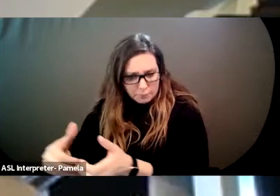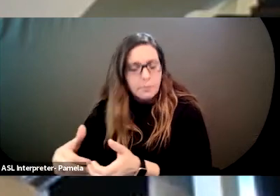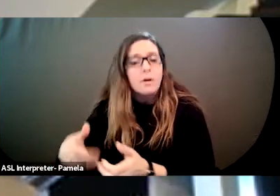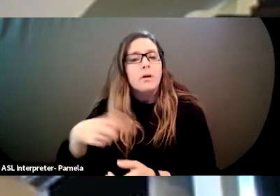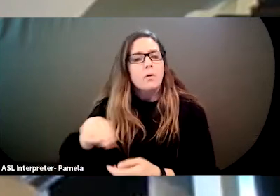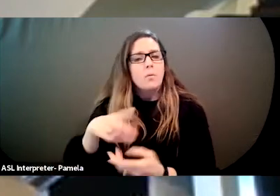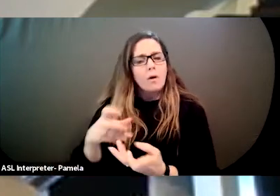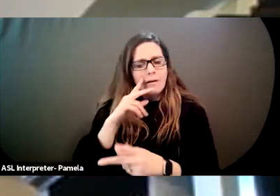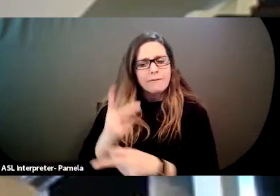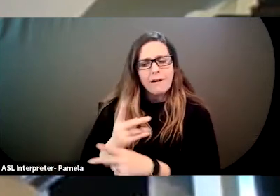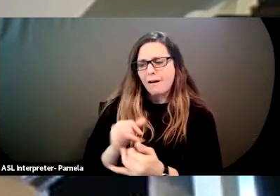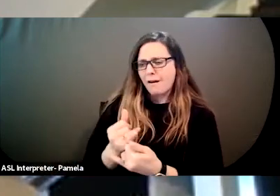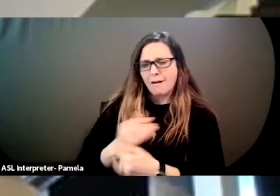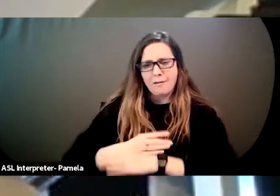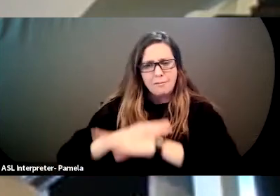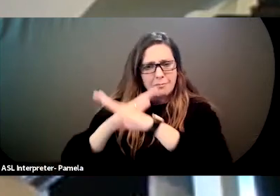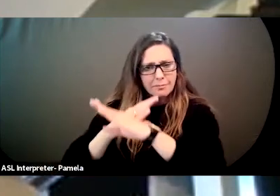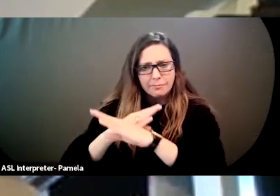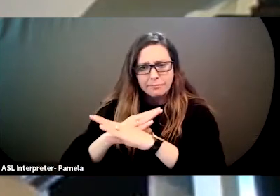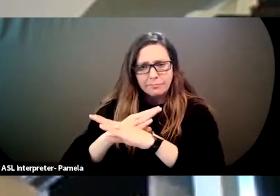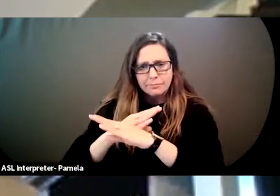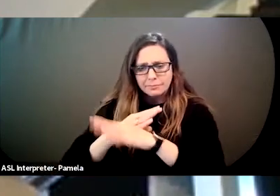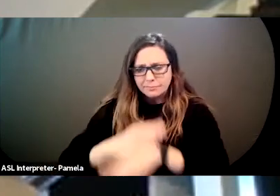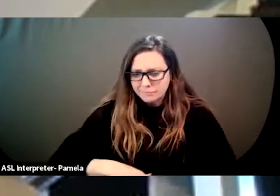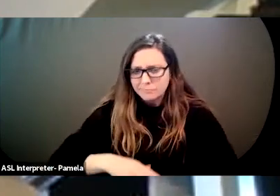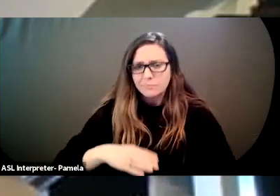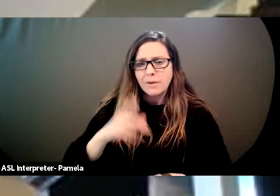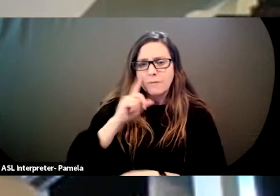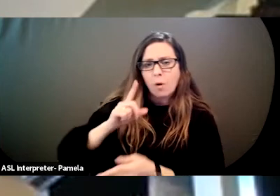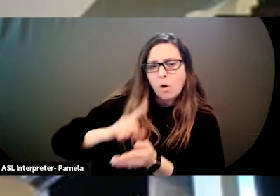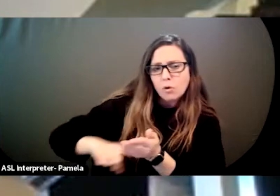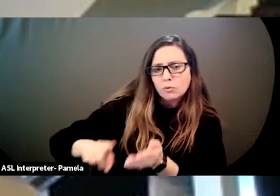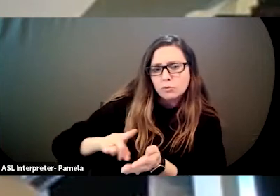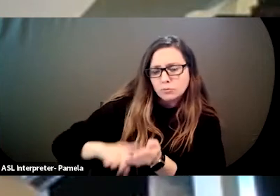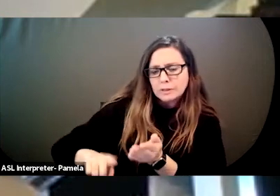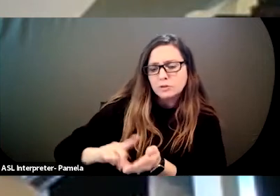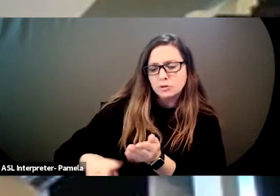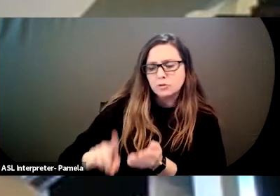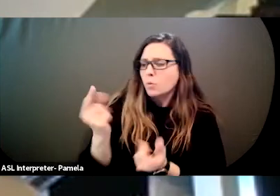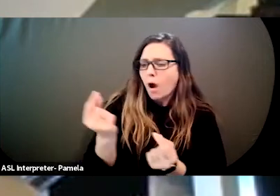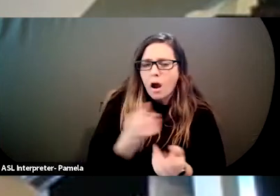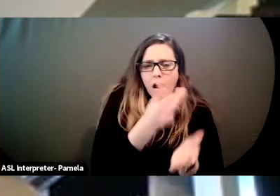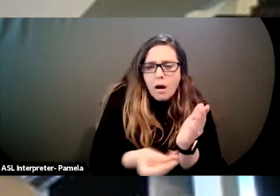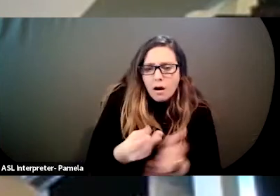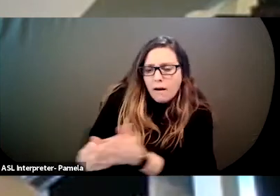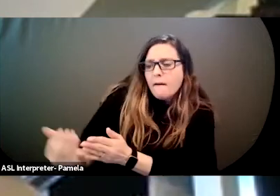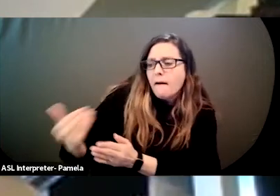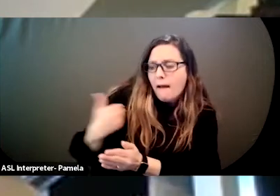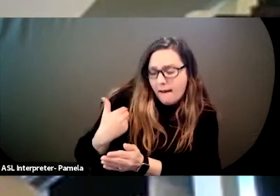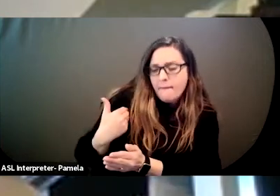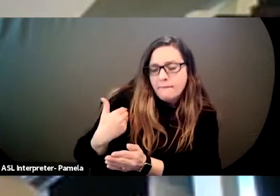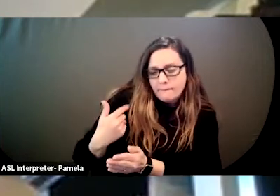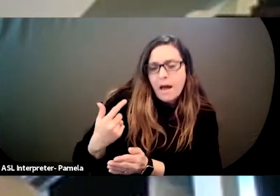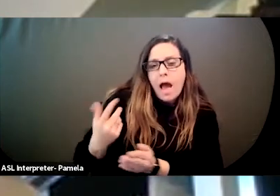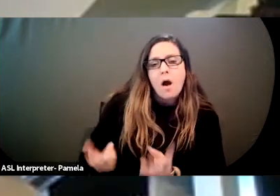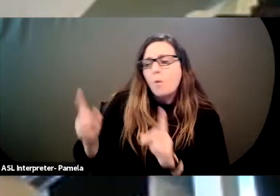treatment and the gaps in research that remain to institutional blind spots to the specific needs of under-researched groups.